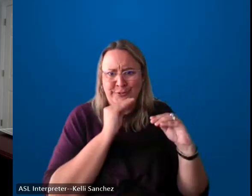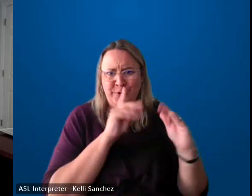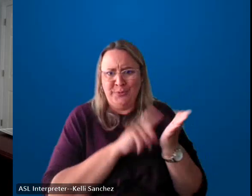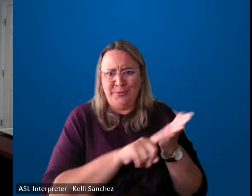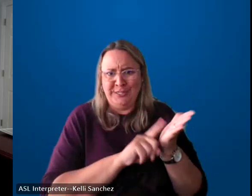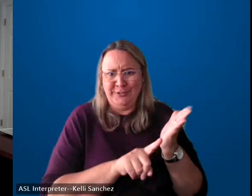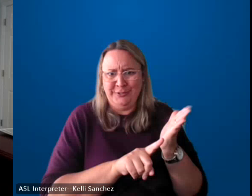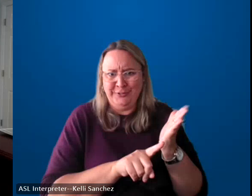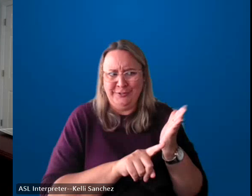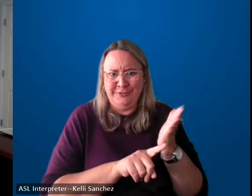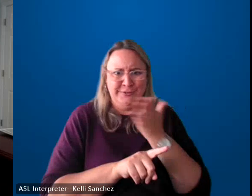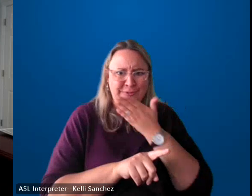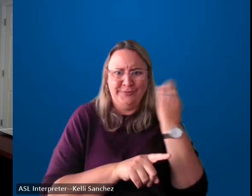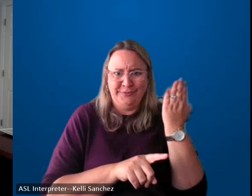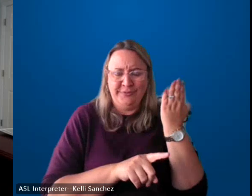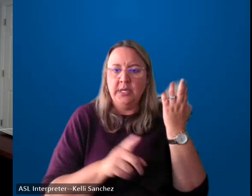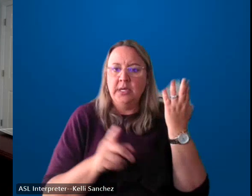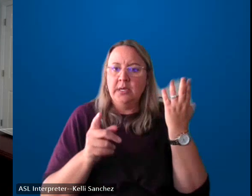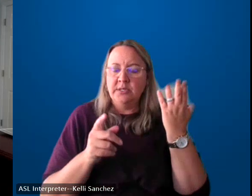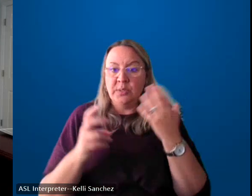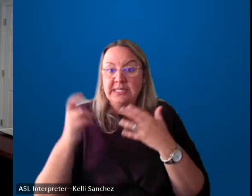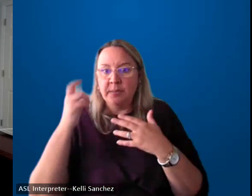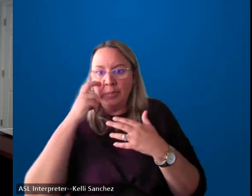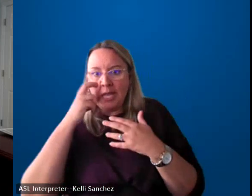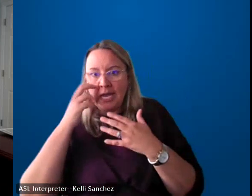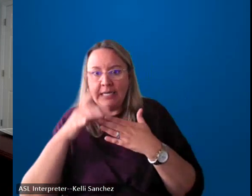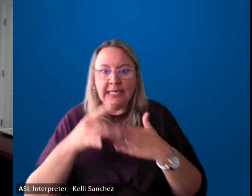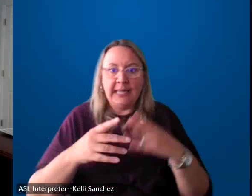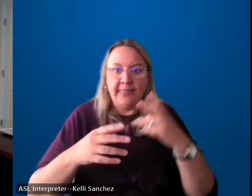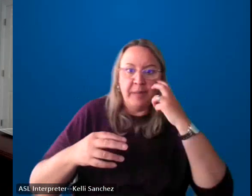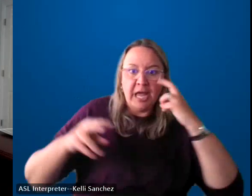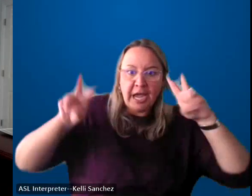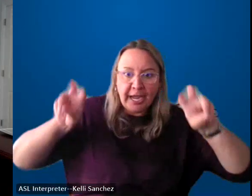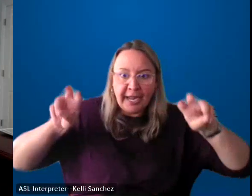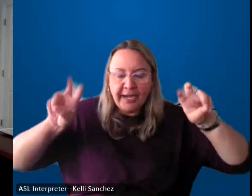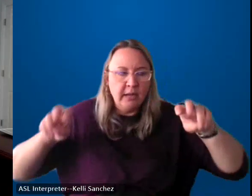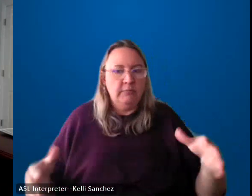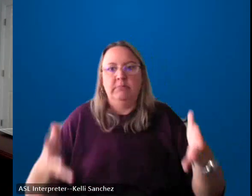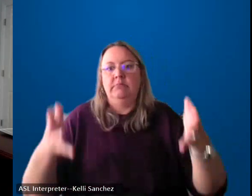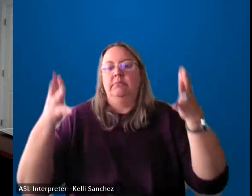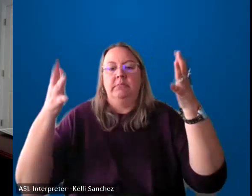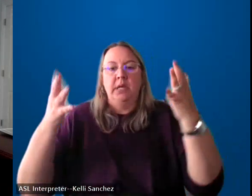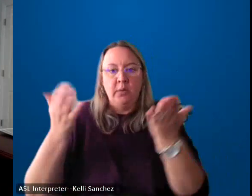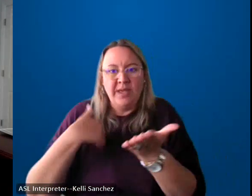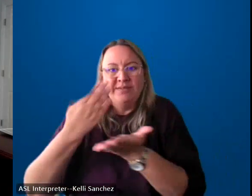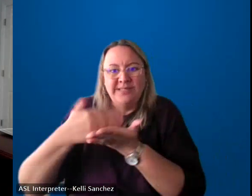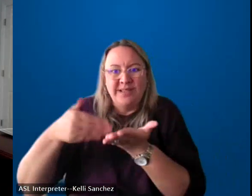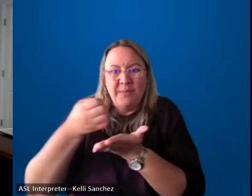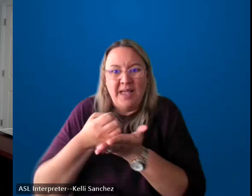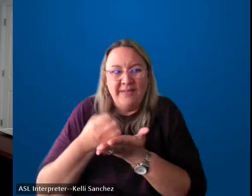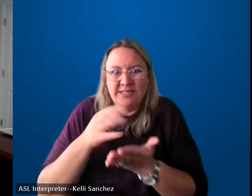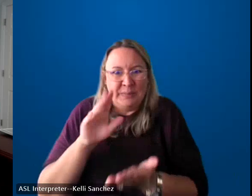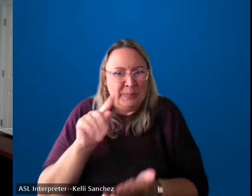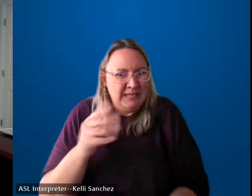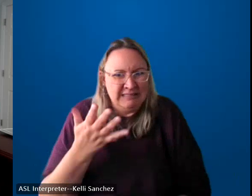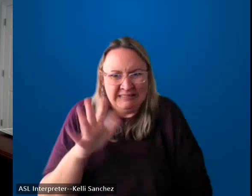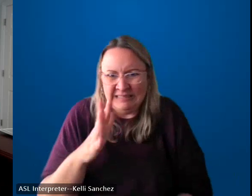kind of the blind leading the blind in a lot of categories. We do have evidence based in some degree, but I think